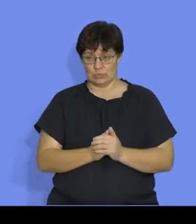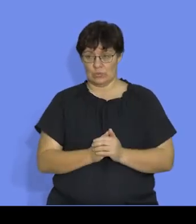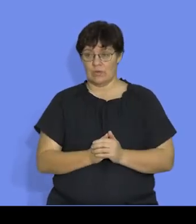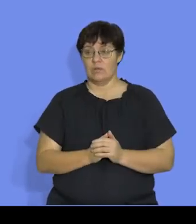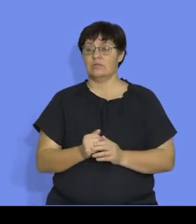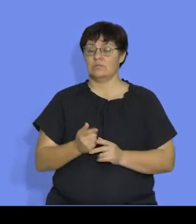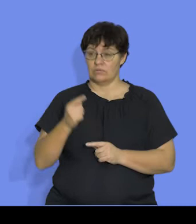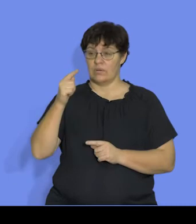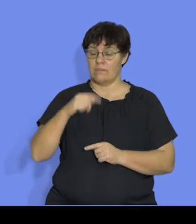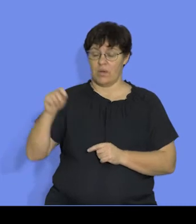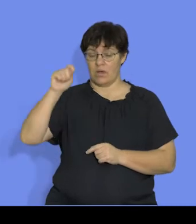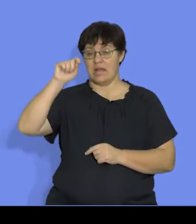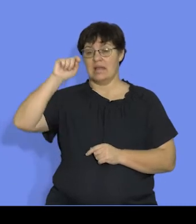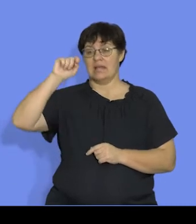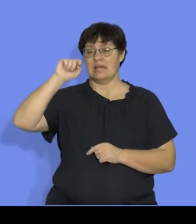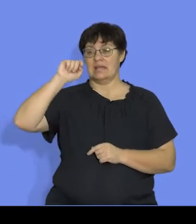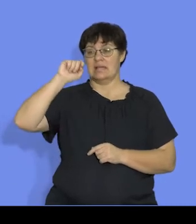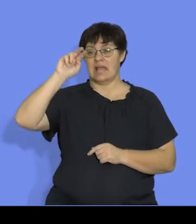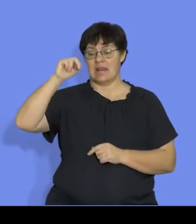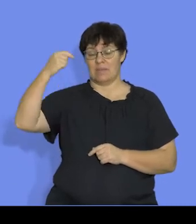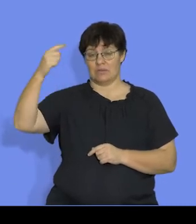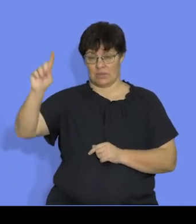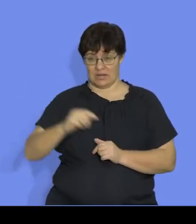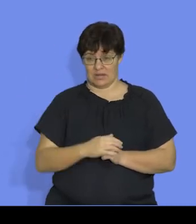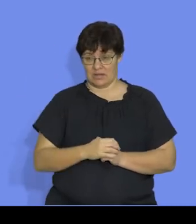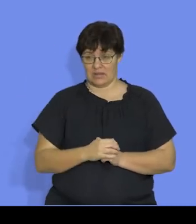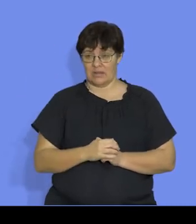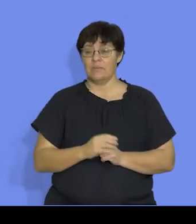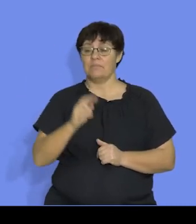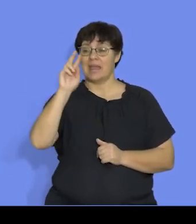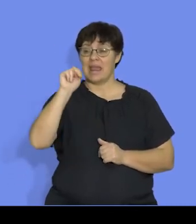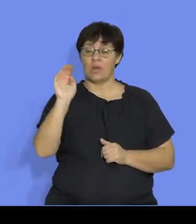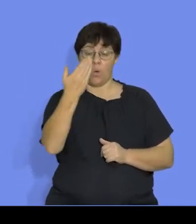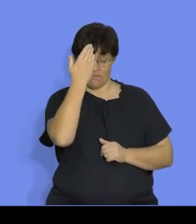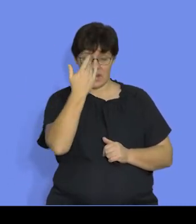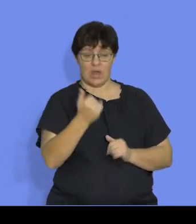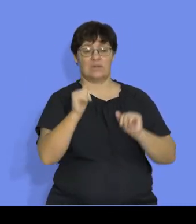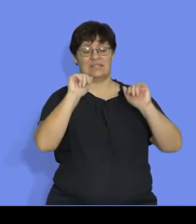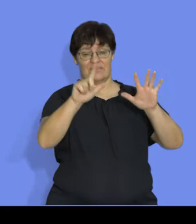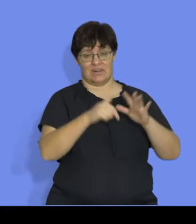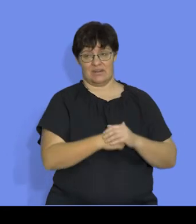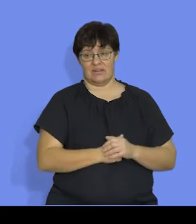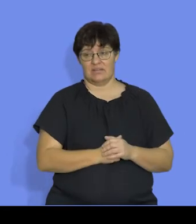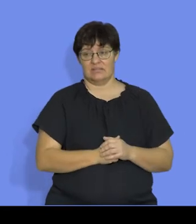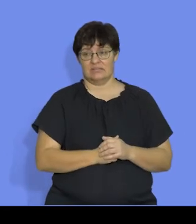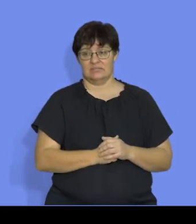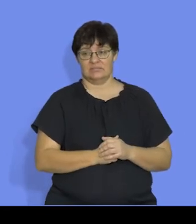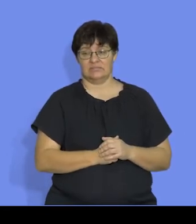the power of n minus 1. But please remember, I am substituting in n with